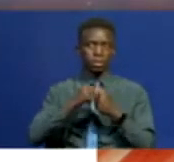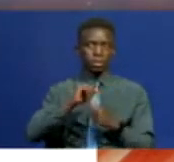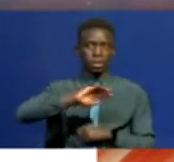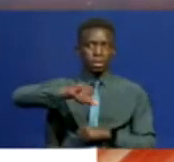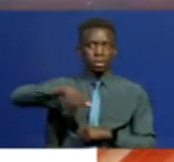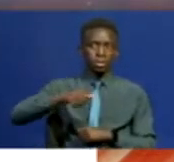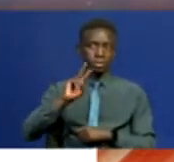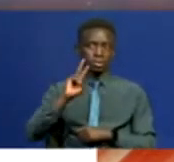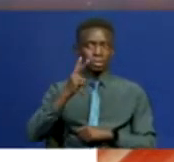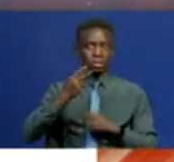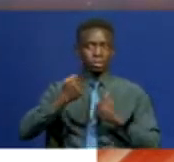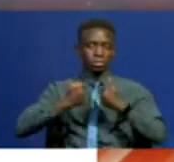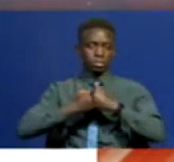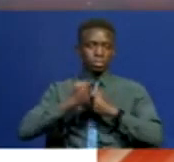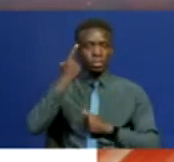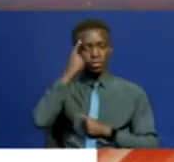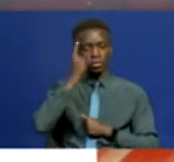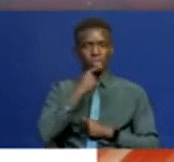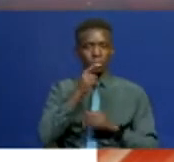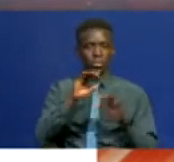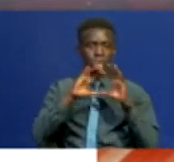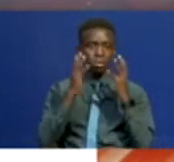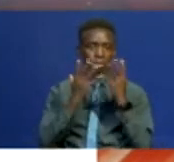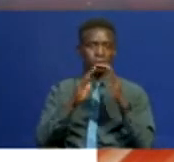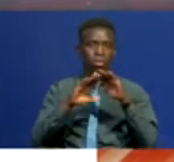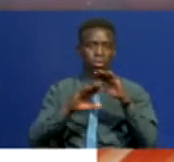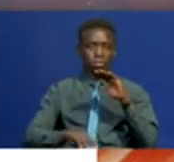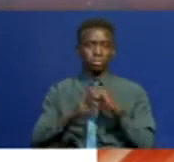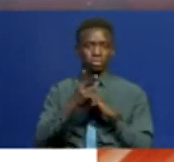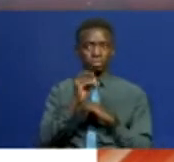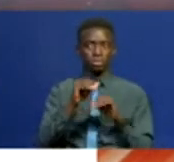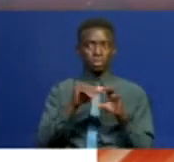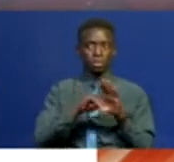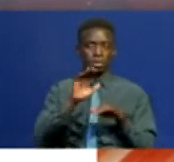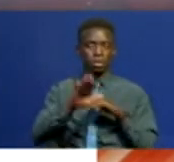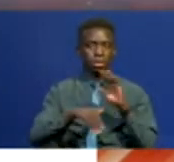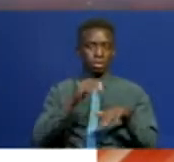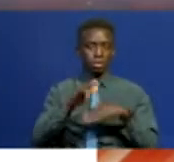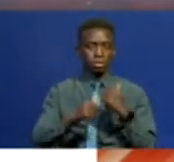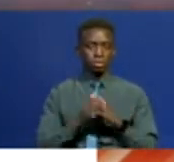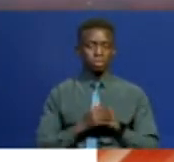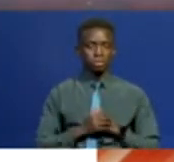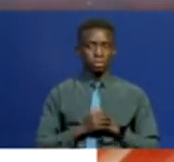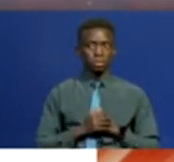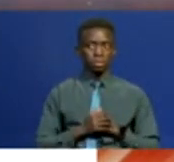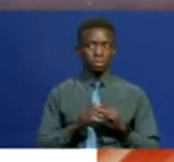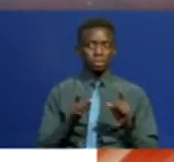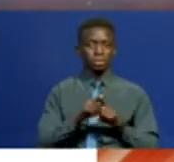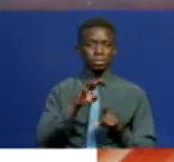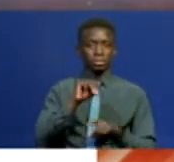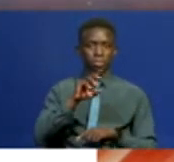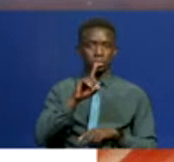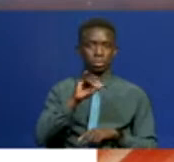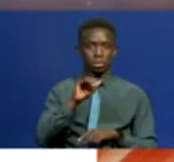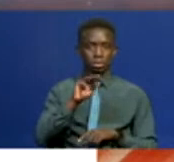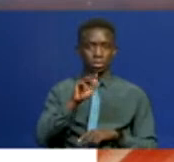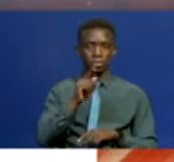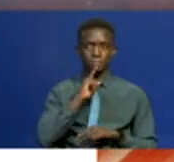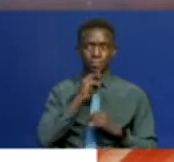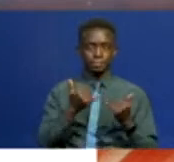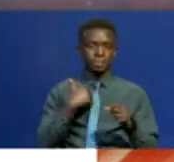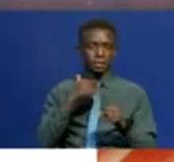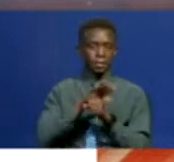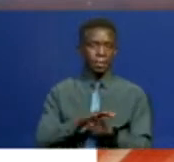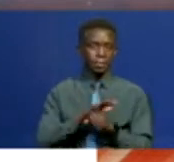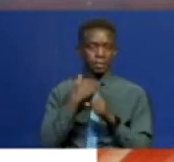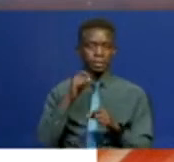second leg of the World Under 20 qualifier match at the Nyayo National Stadium. Odemba said they are under pressure to win the